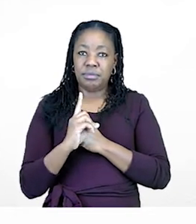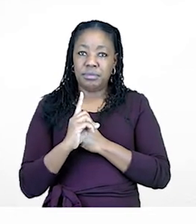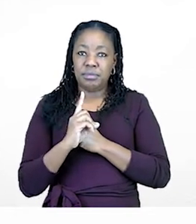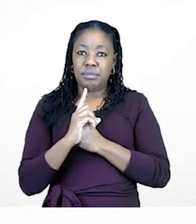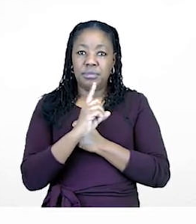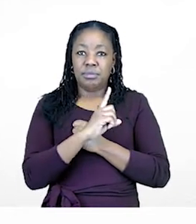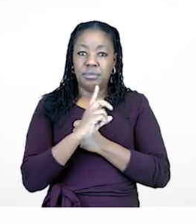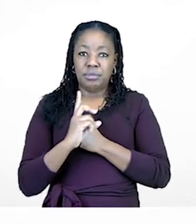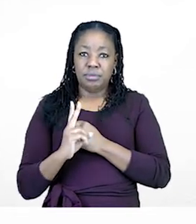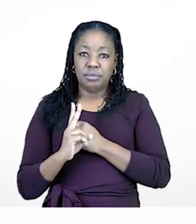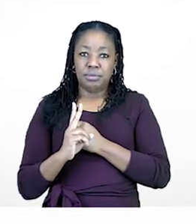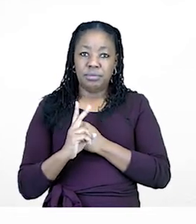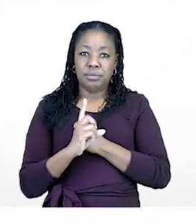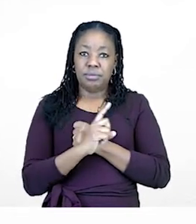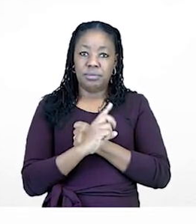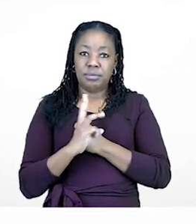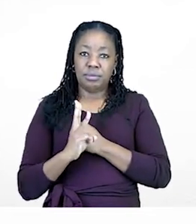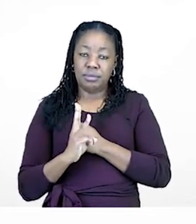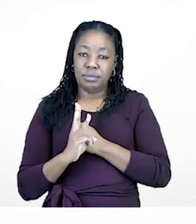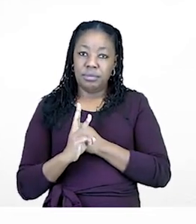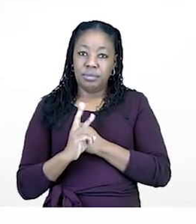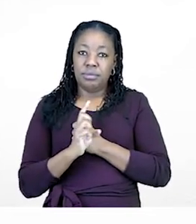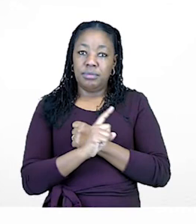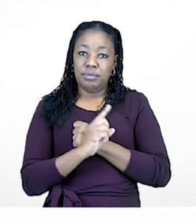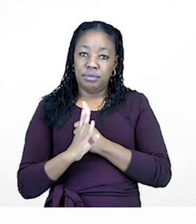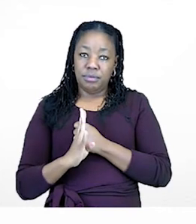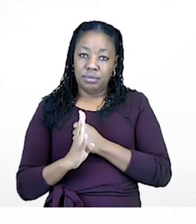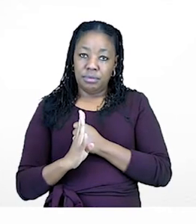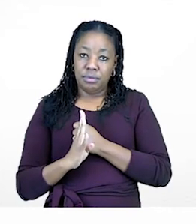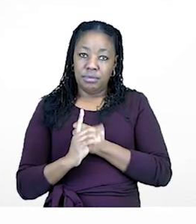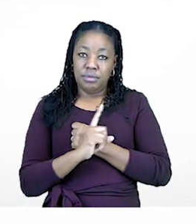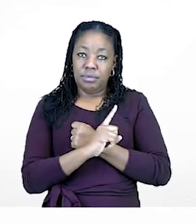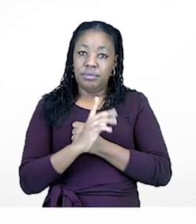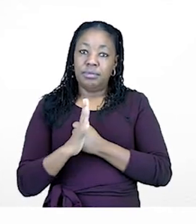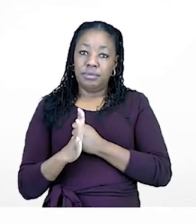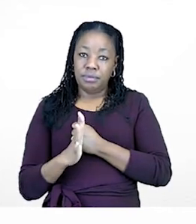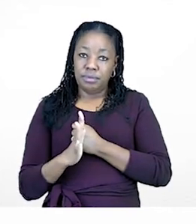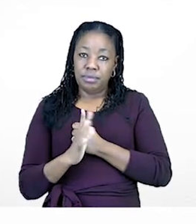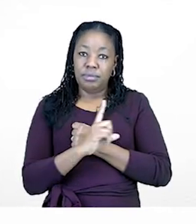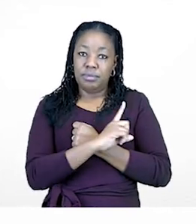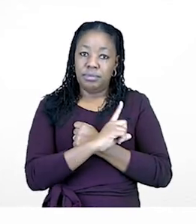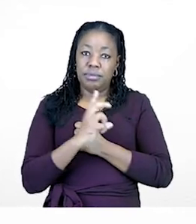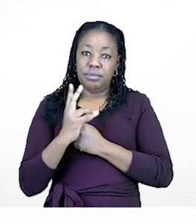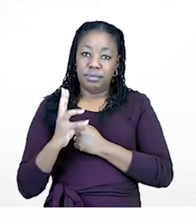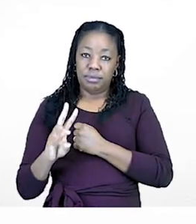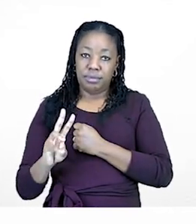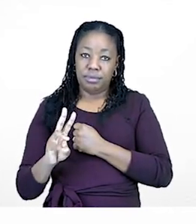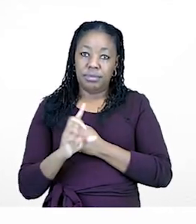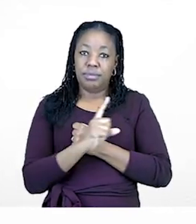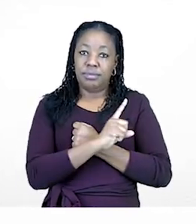11, 12, 13, 14, 15,